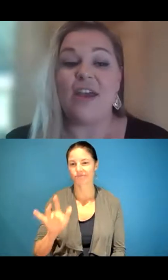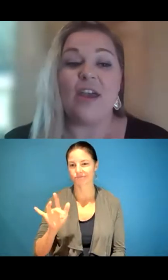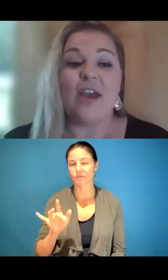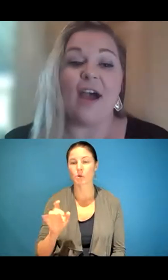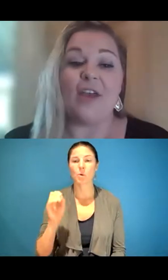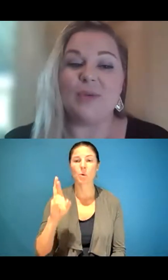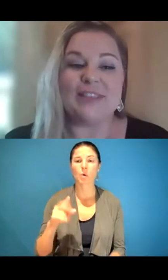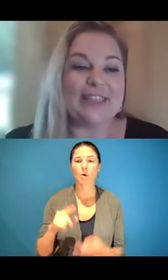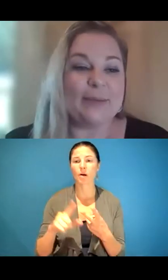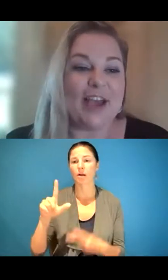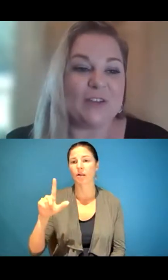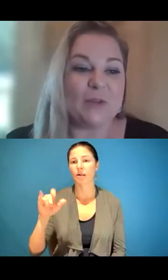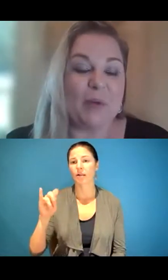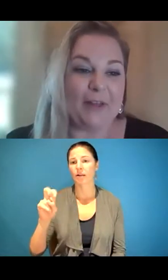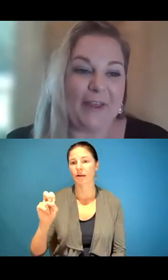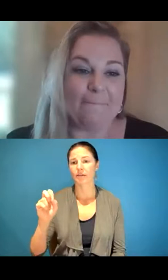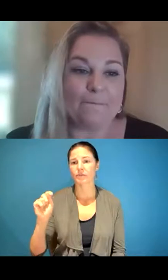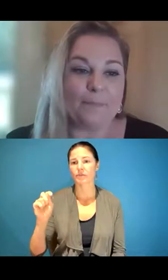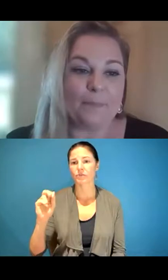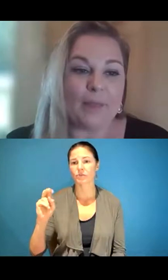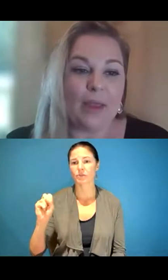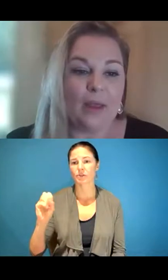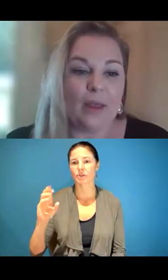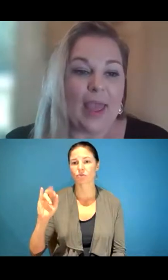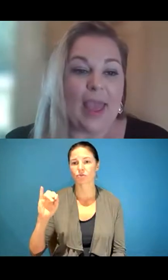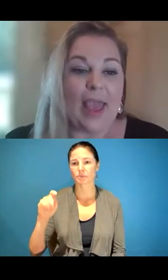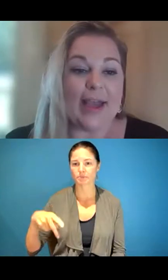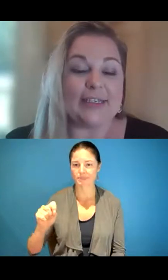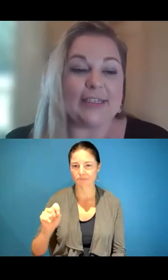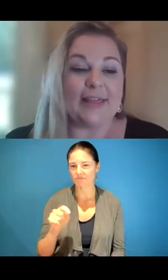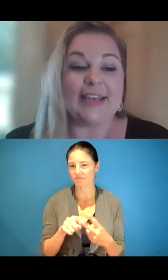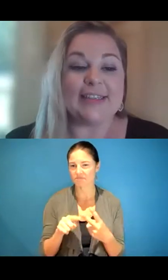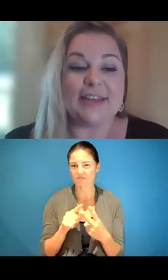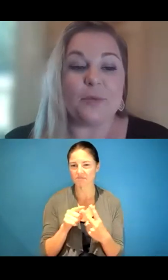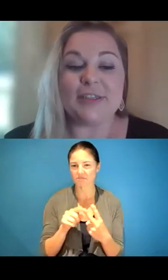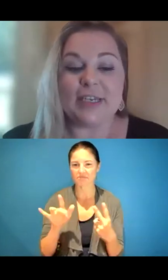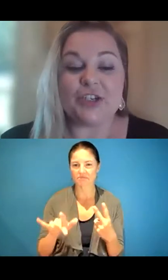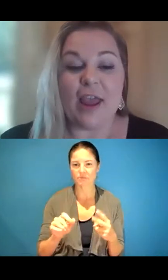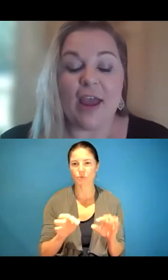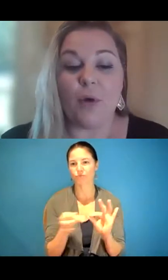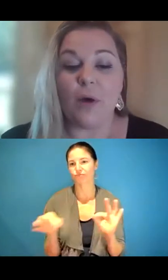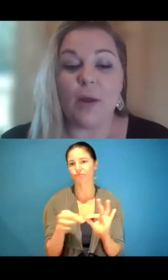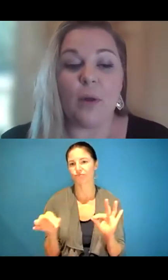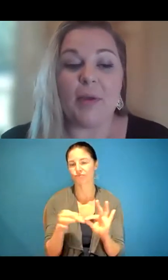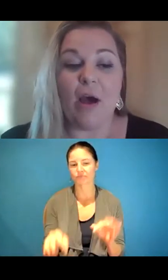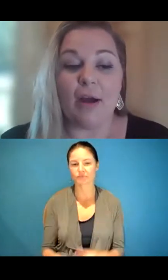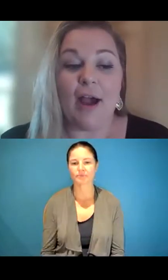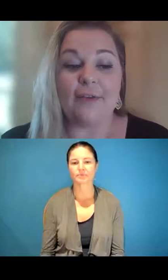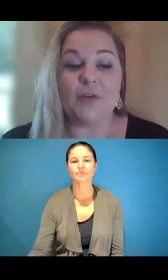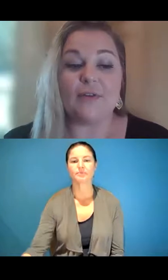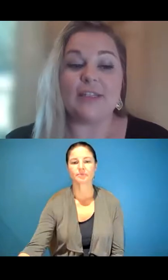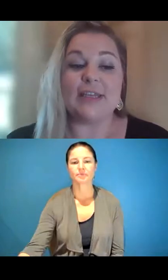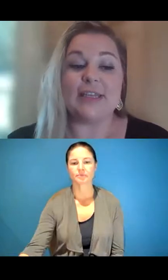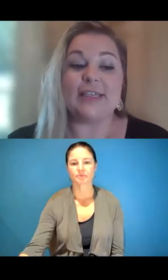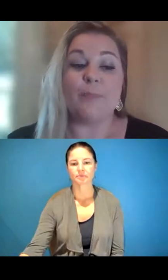that, you will see subtitles populate. And lastly, the presentation and recording will be archived.